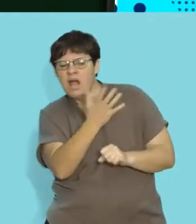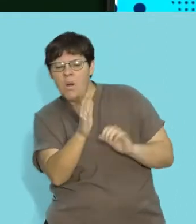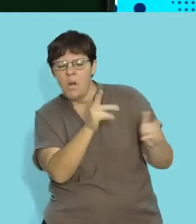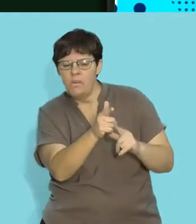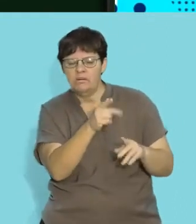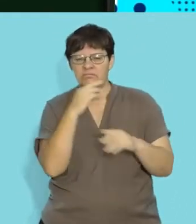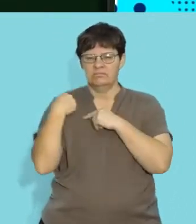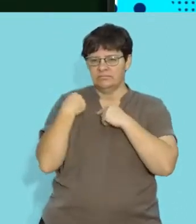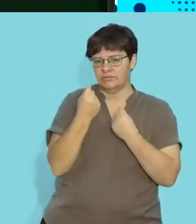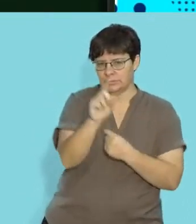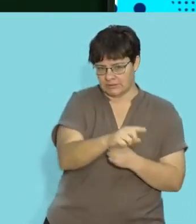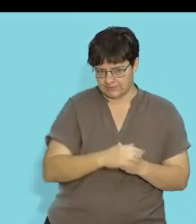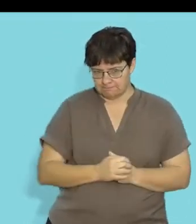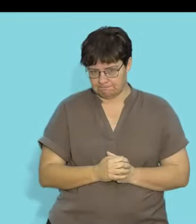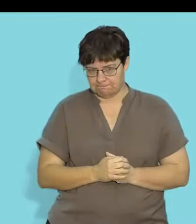straight into the lesson.